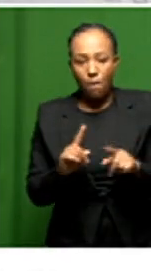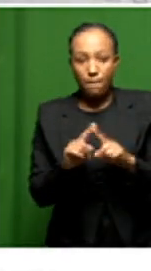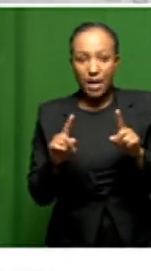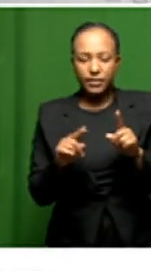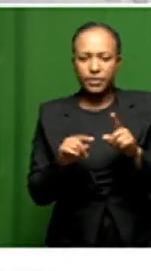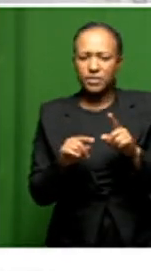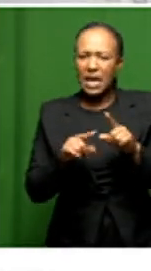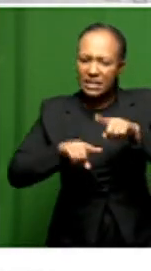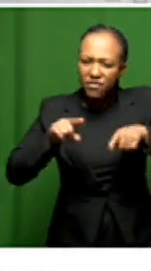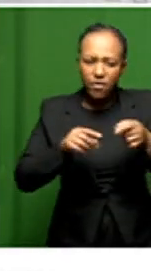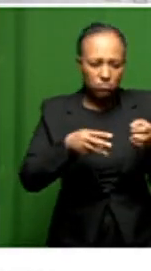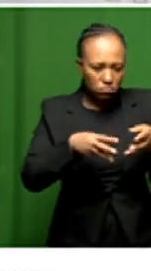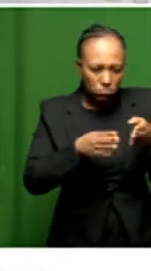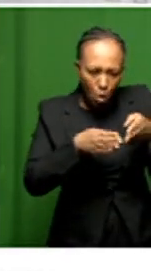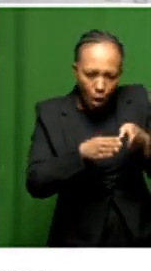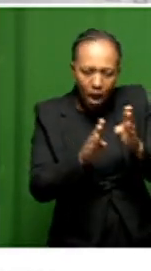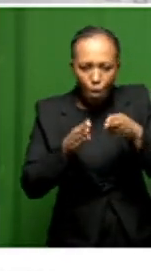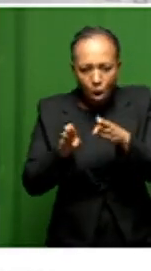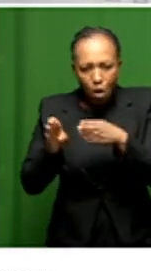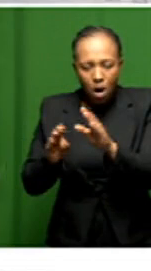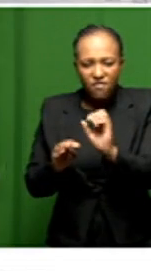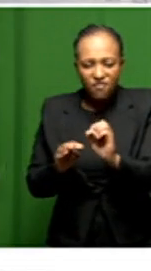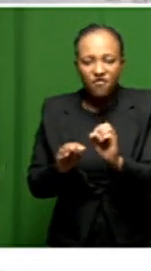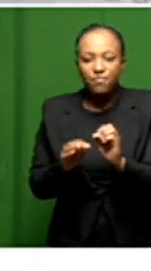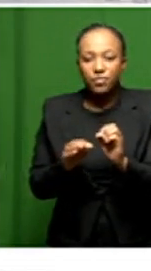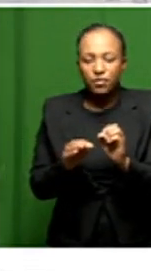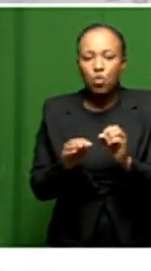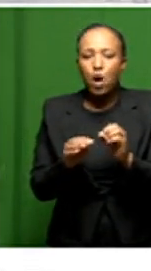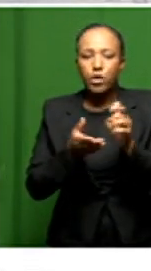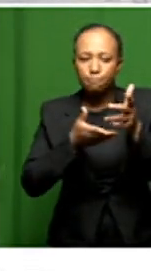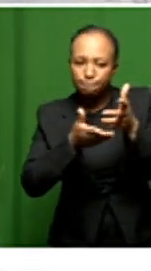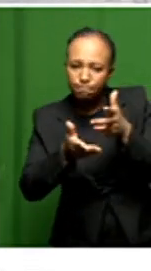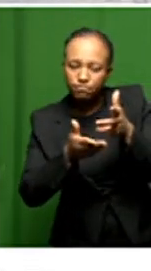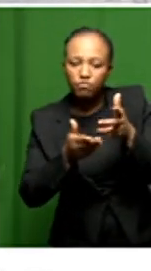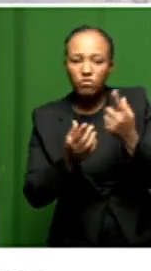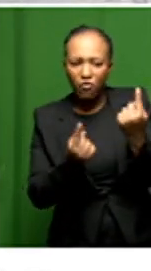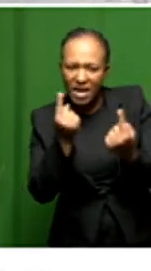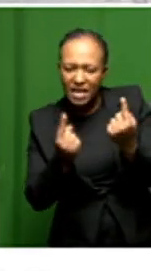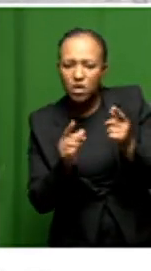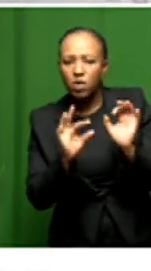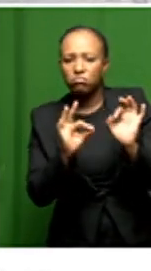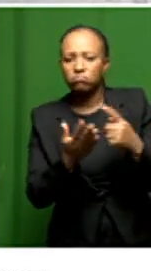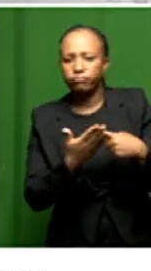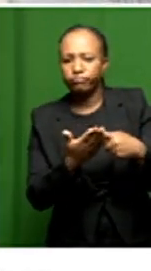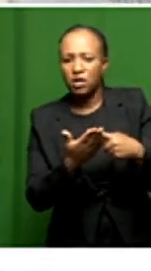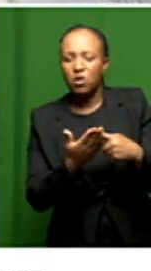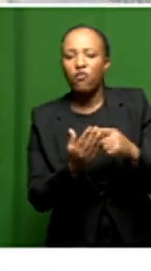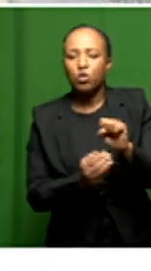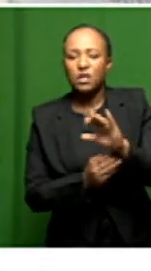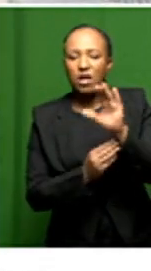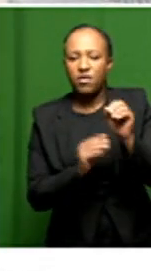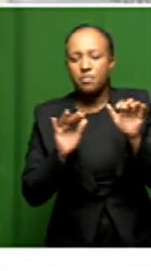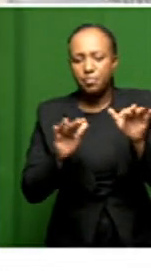having real, authentic conversations with ourselves, with each other as South Africans. Yeah, and like you